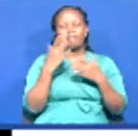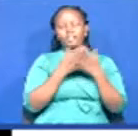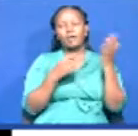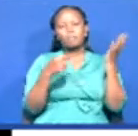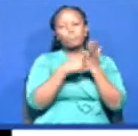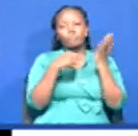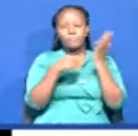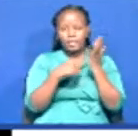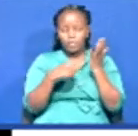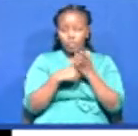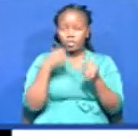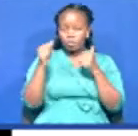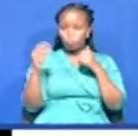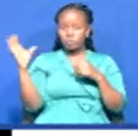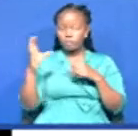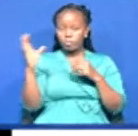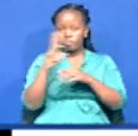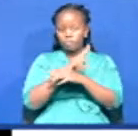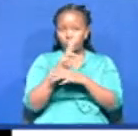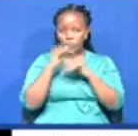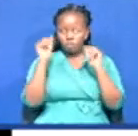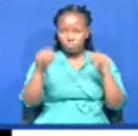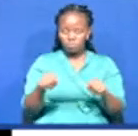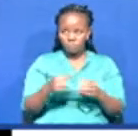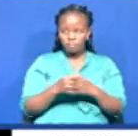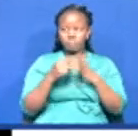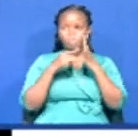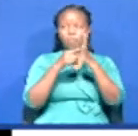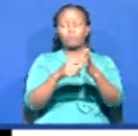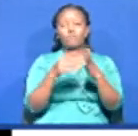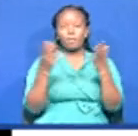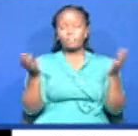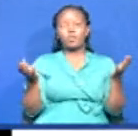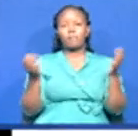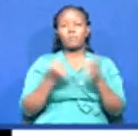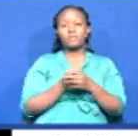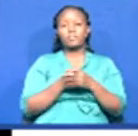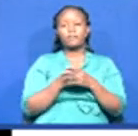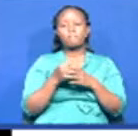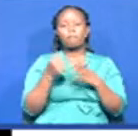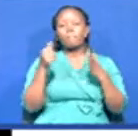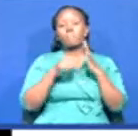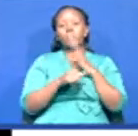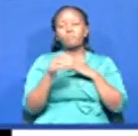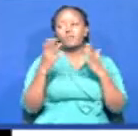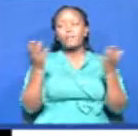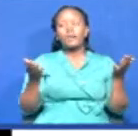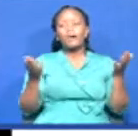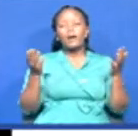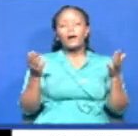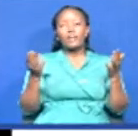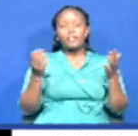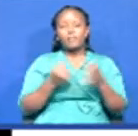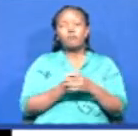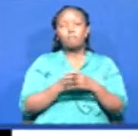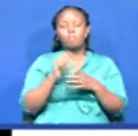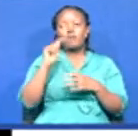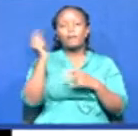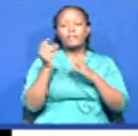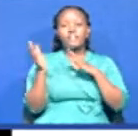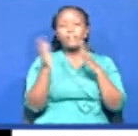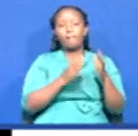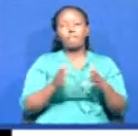which consumers can use. For example, in the seed sector, under the under the Kenya Plant Health Inspectorate